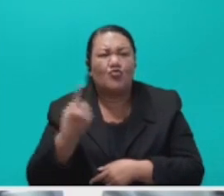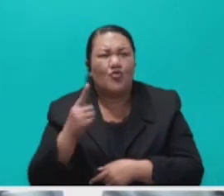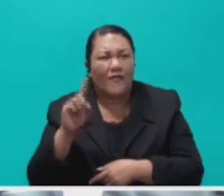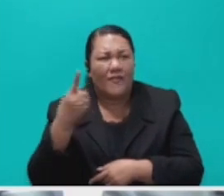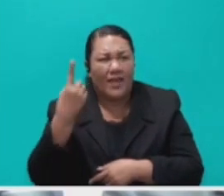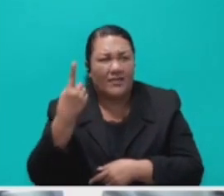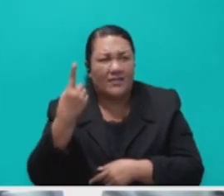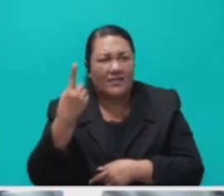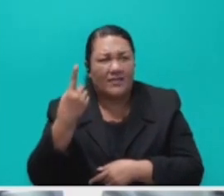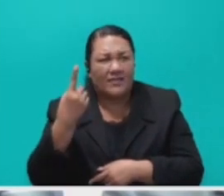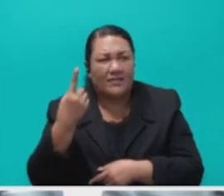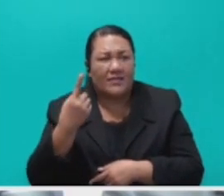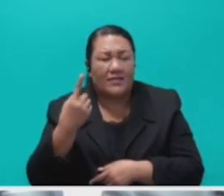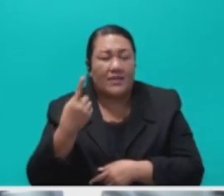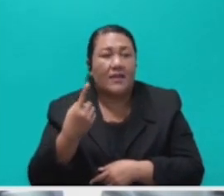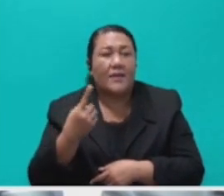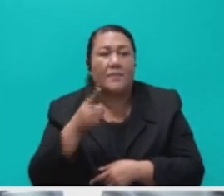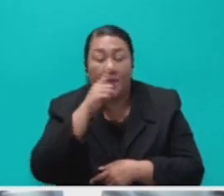passed away.